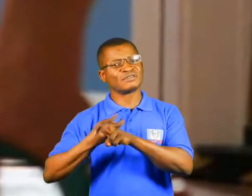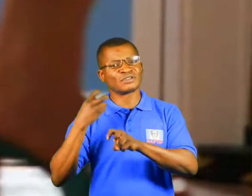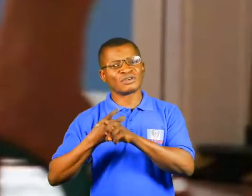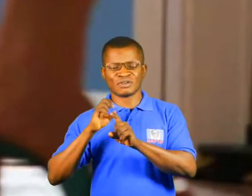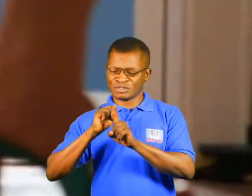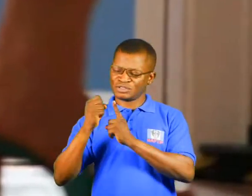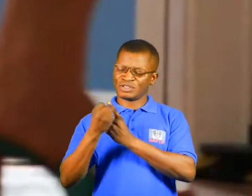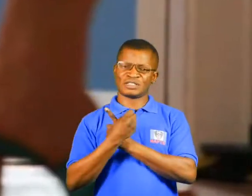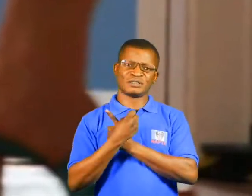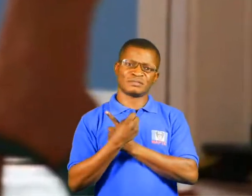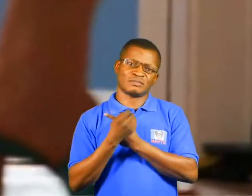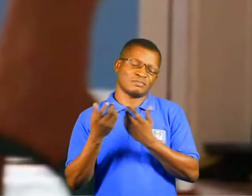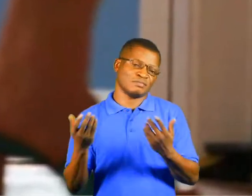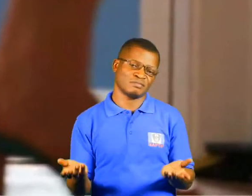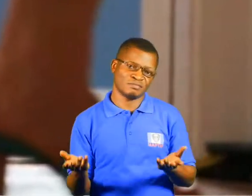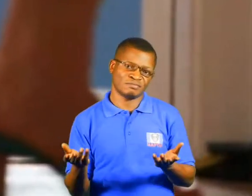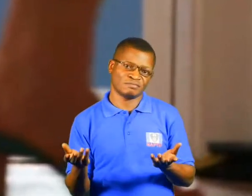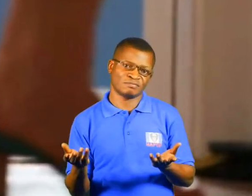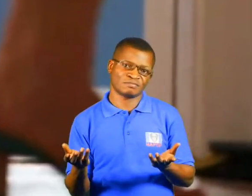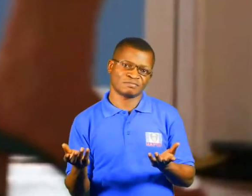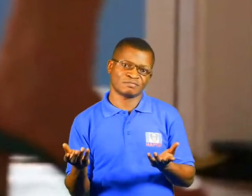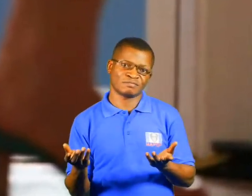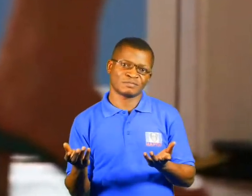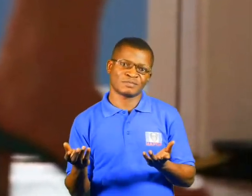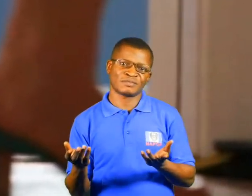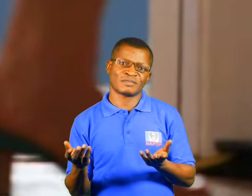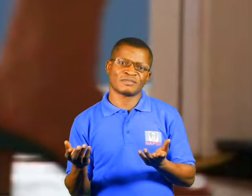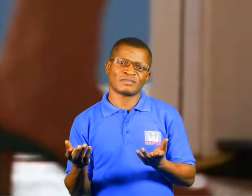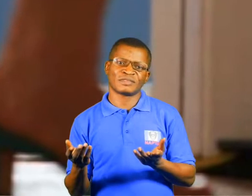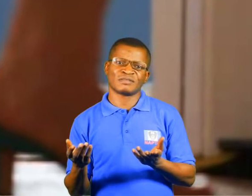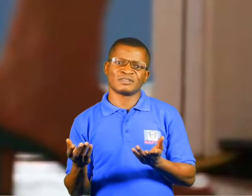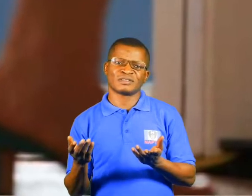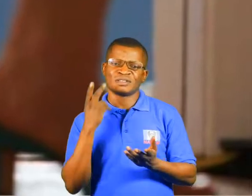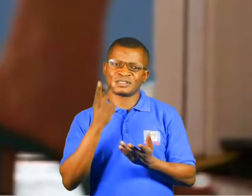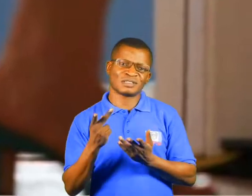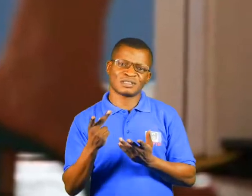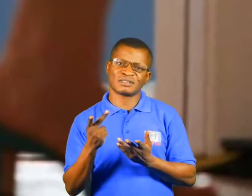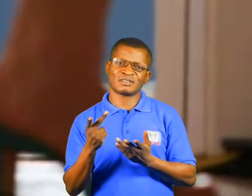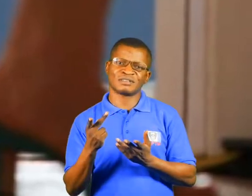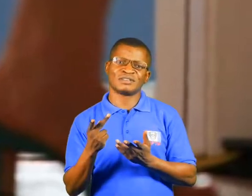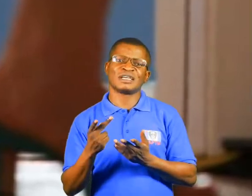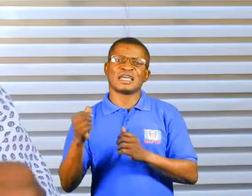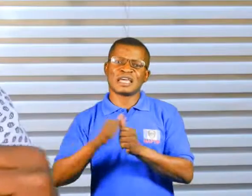Because of the difficult situation she was in, they don't mop the floor, they